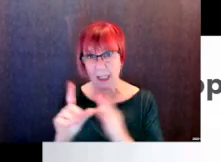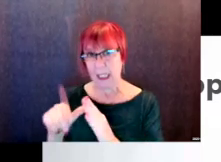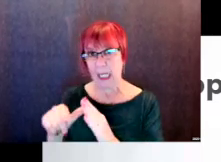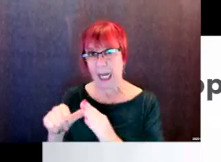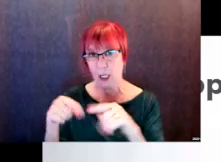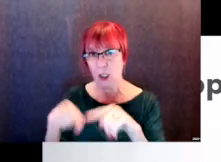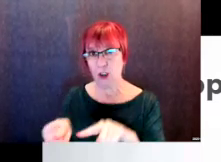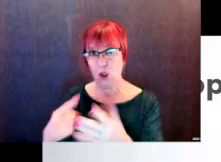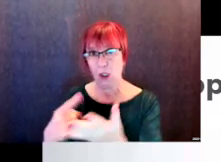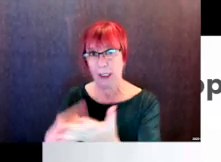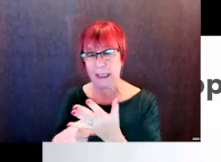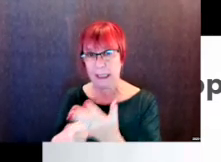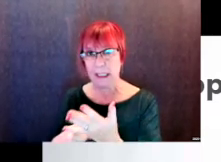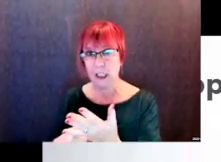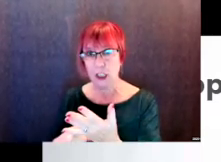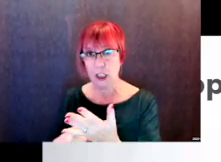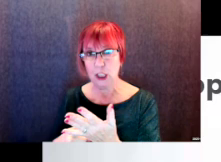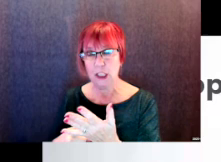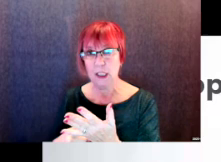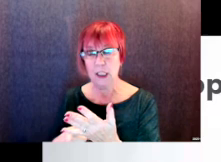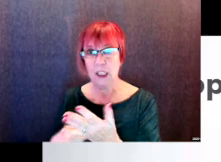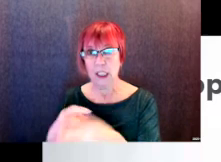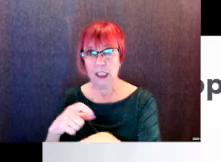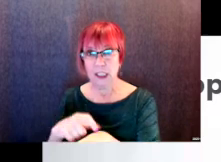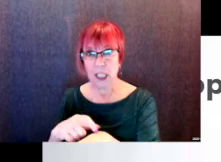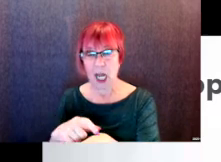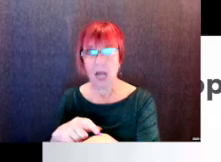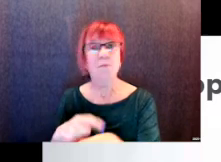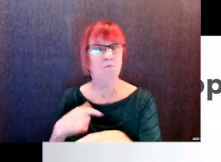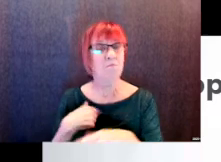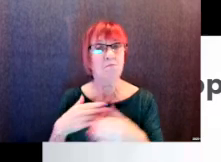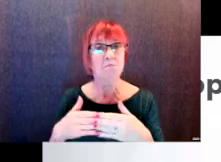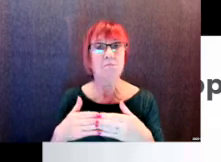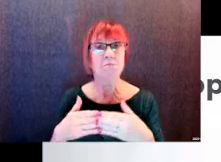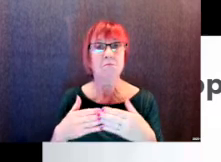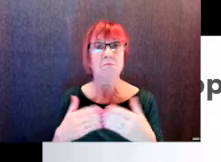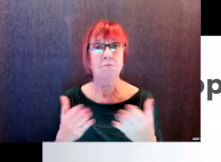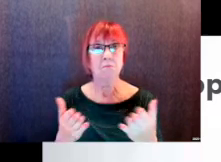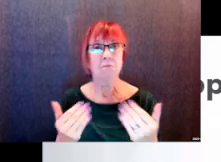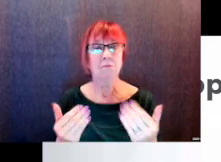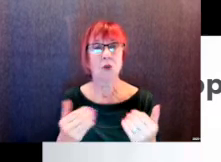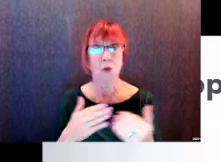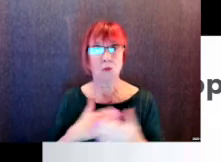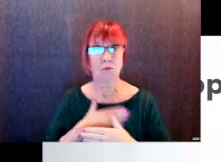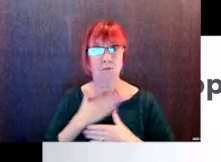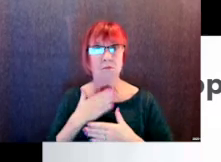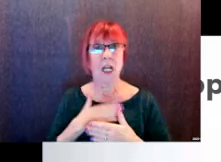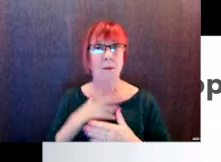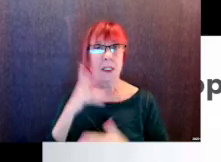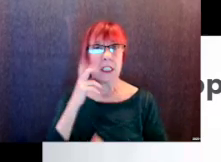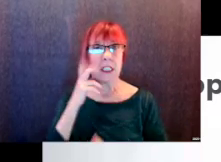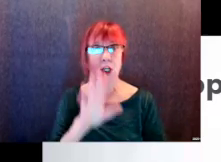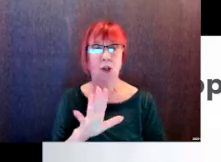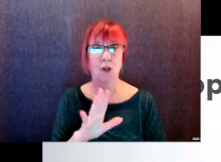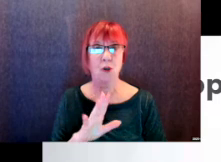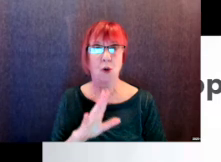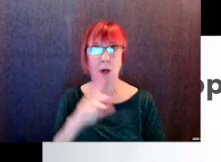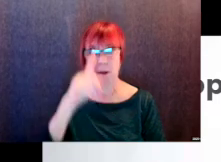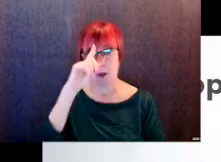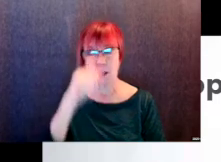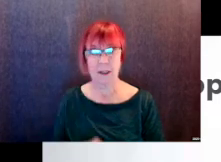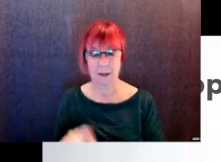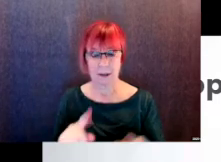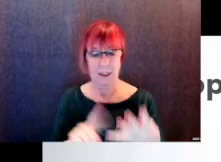respond. Off the top of my head, I don't know how many people from the public we have, but let's go on to our